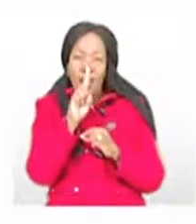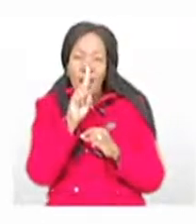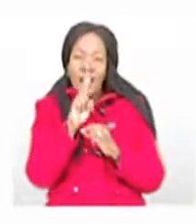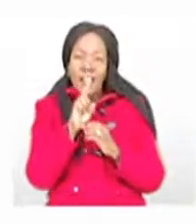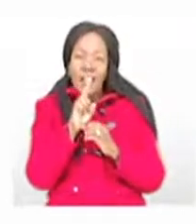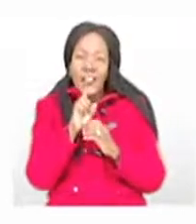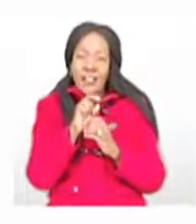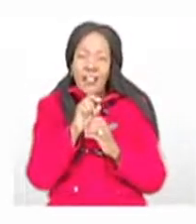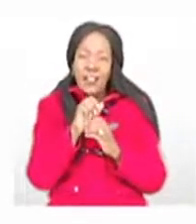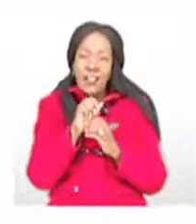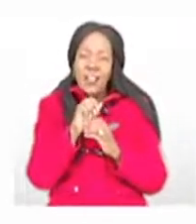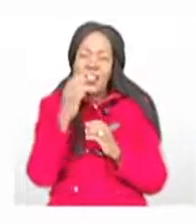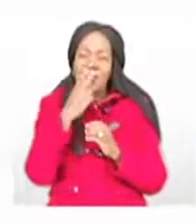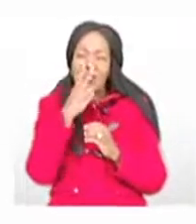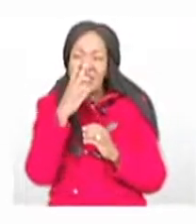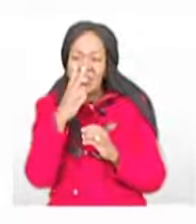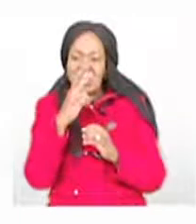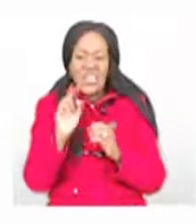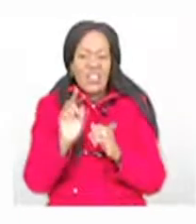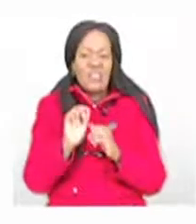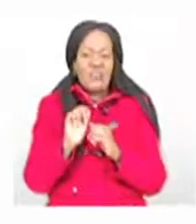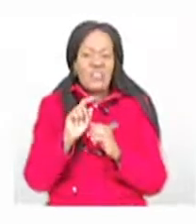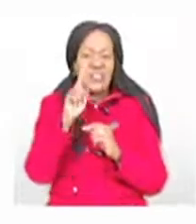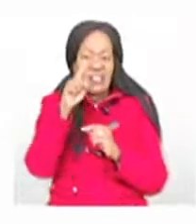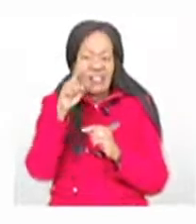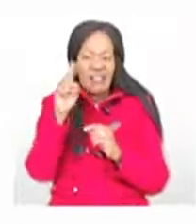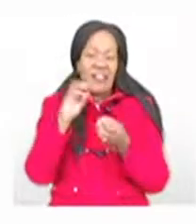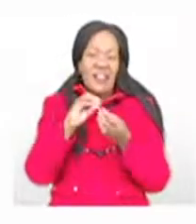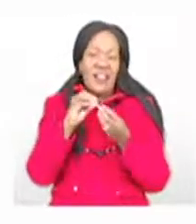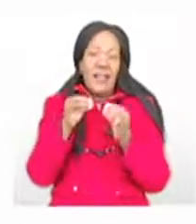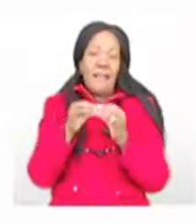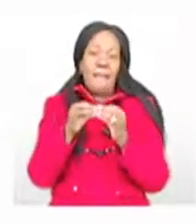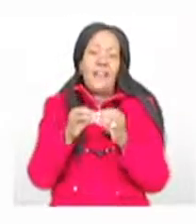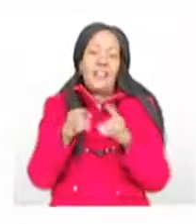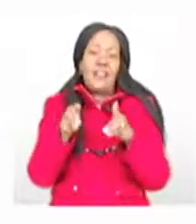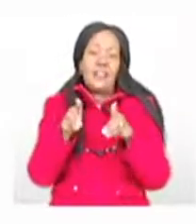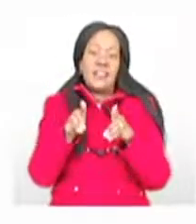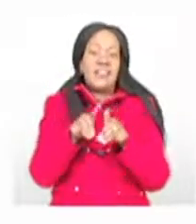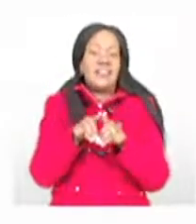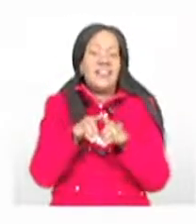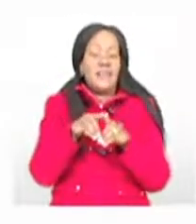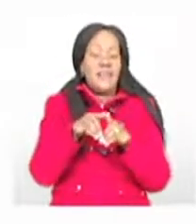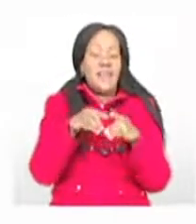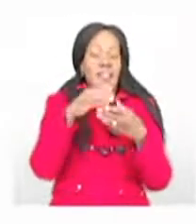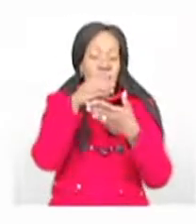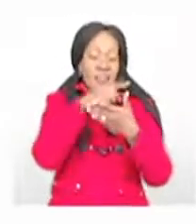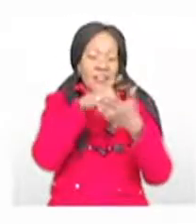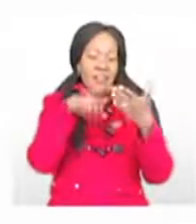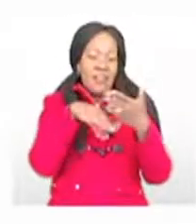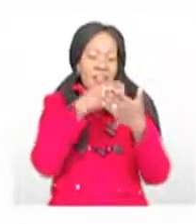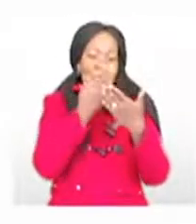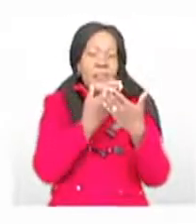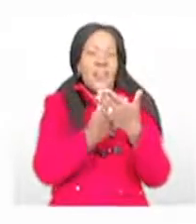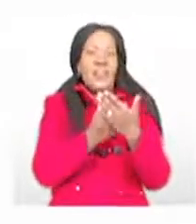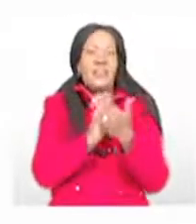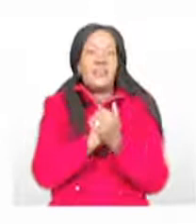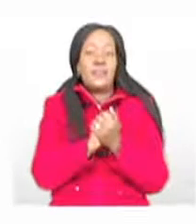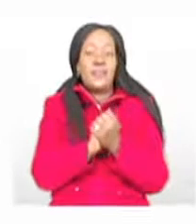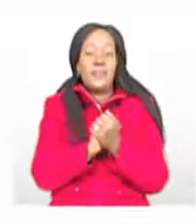identify which is the correct number which corresponds with the number